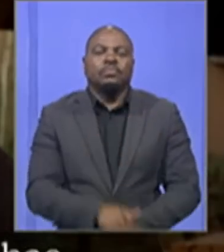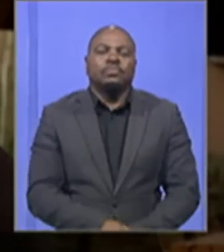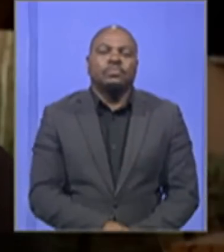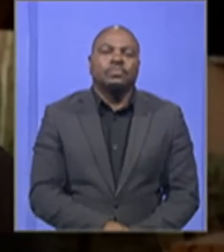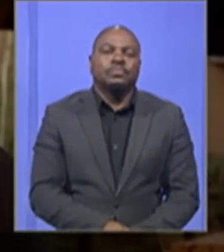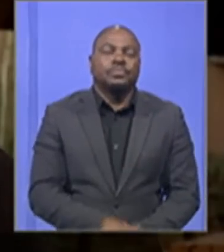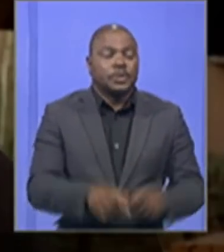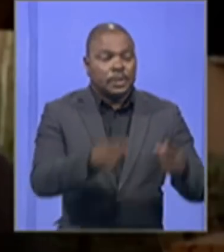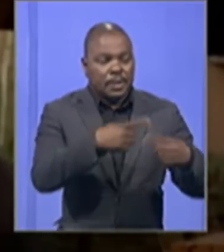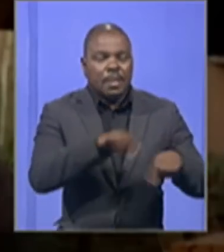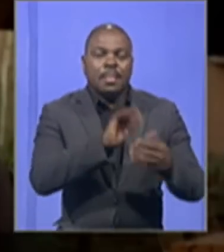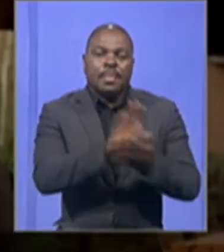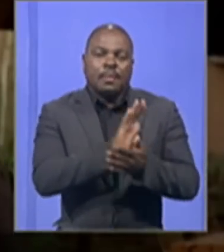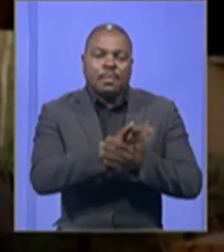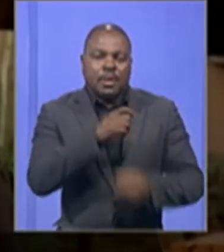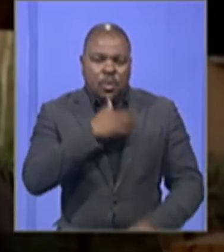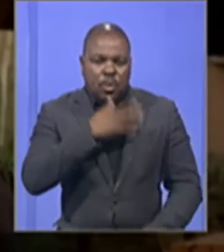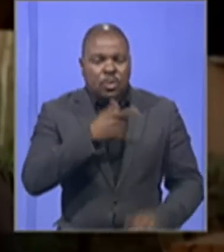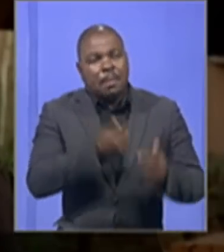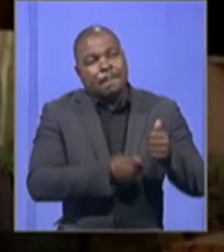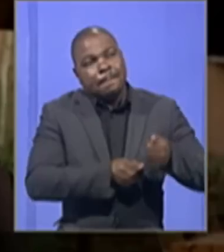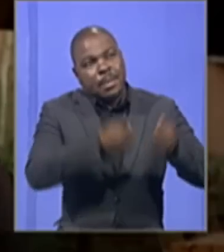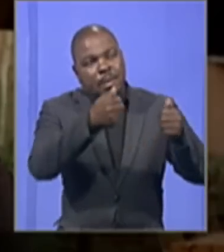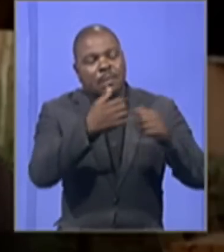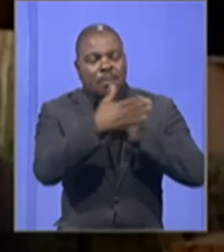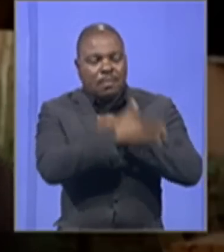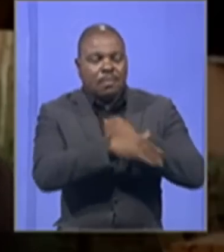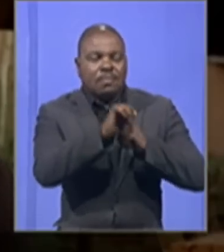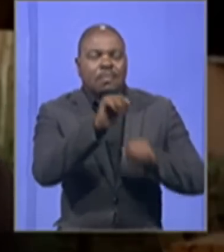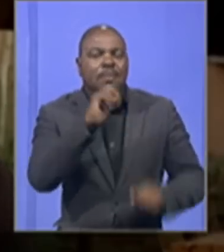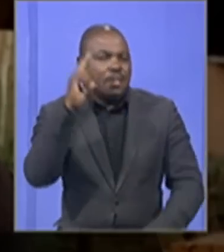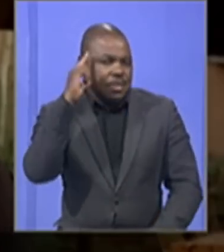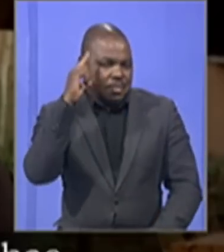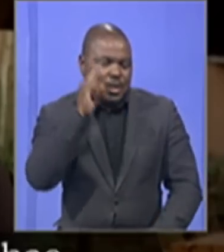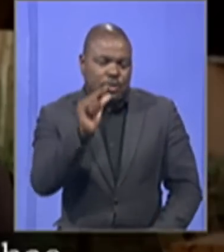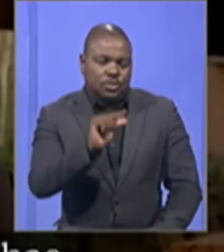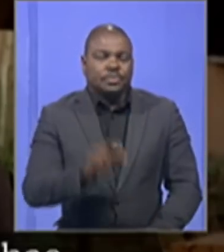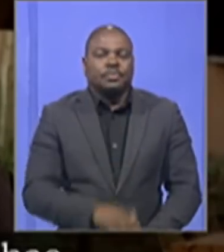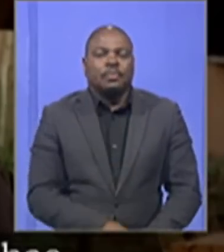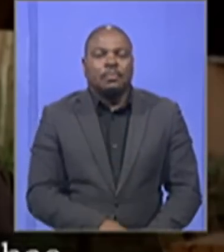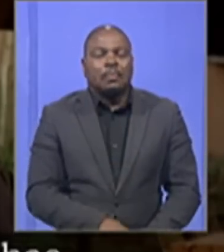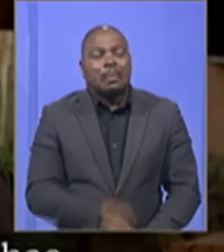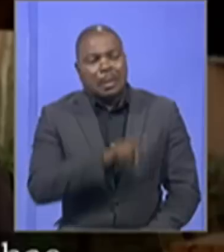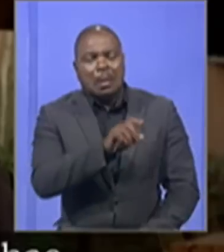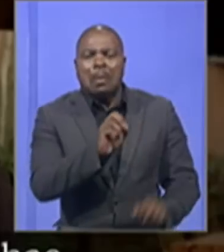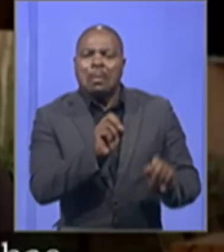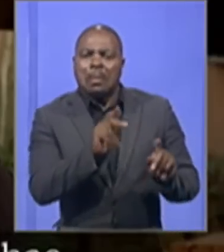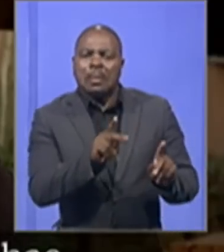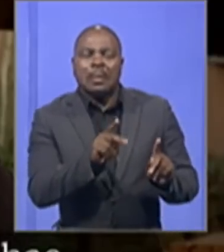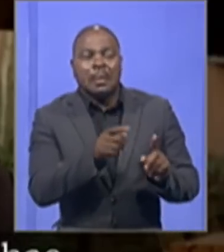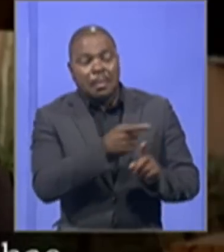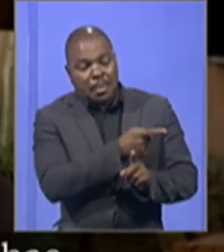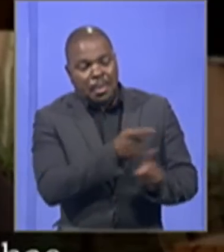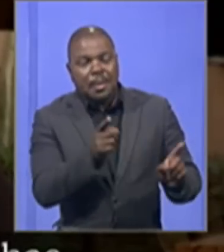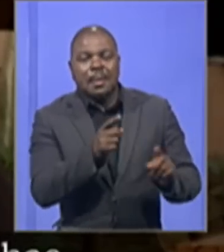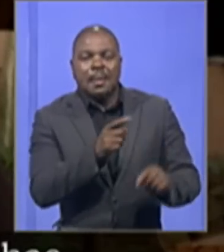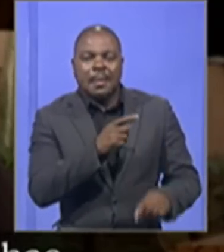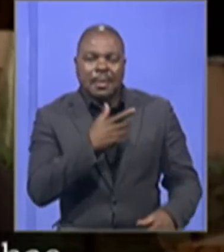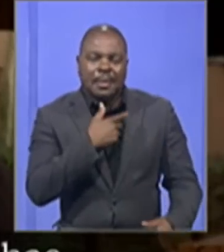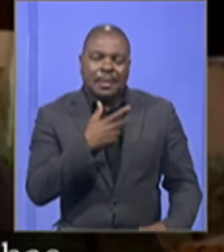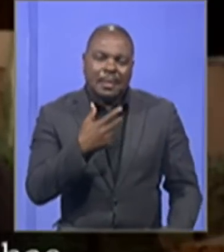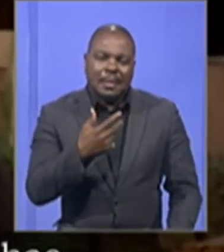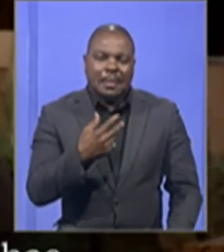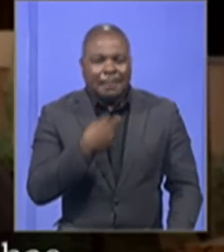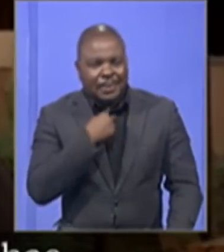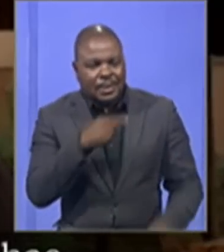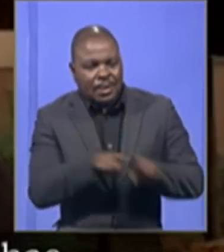very happy and they want to get back to Libya as soon as possible. They have been treated okay. They miss, you can hear them